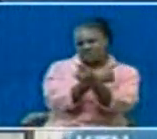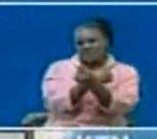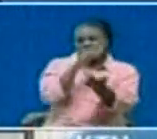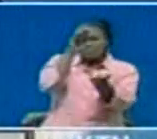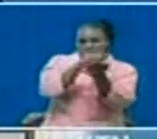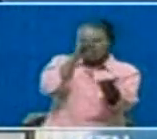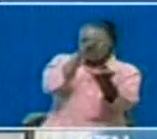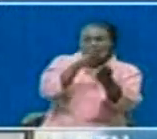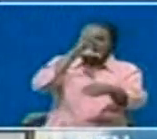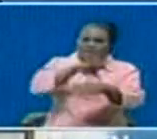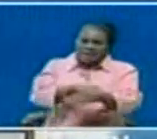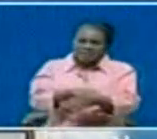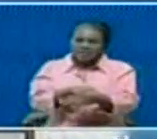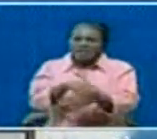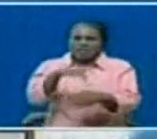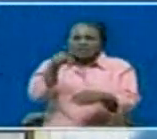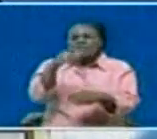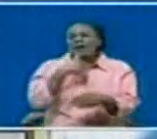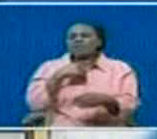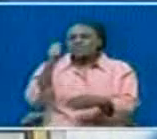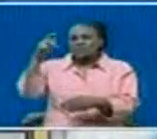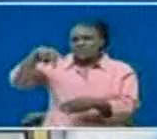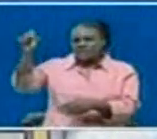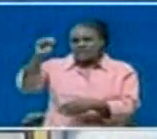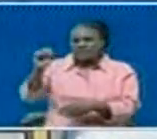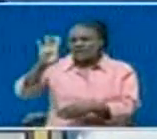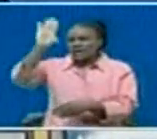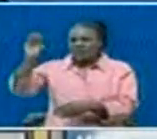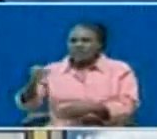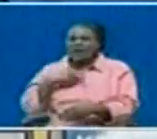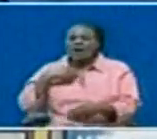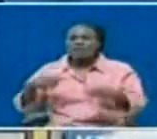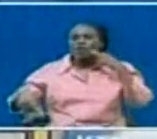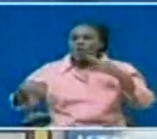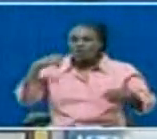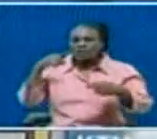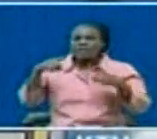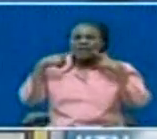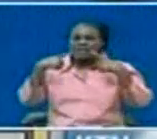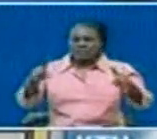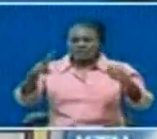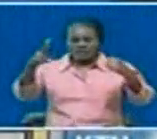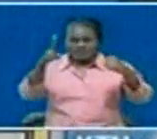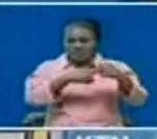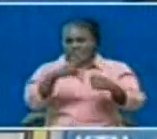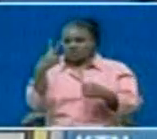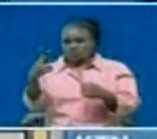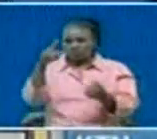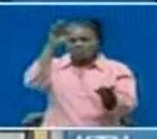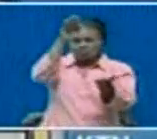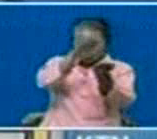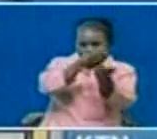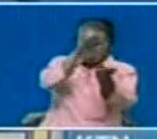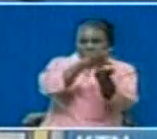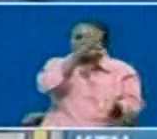reduced earnings. Now, listed hotelier TPS East Africa, who run the Serena chain of hotels, announced a 72% drop in